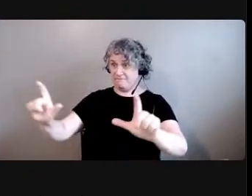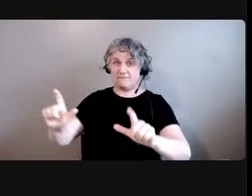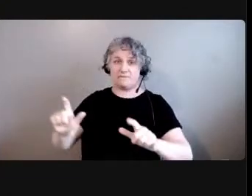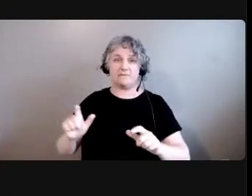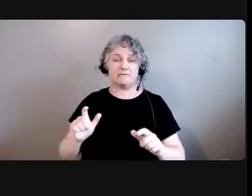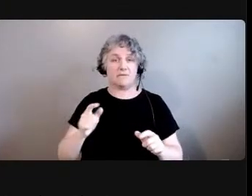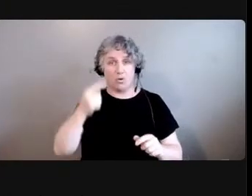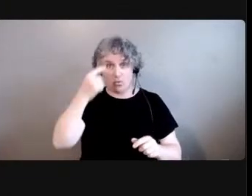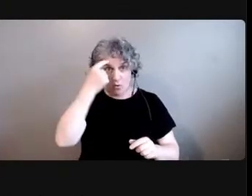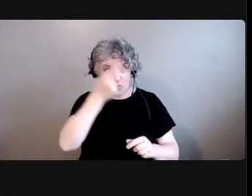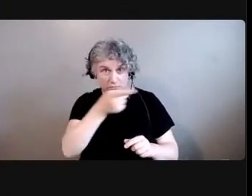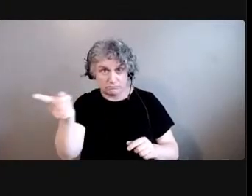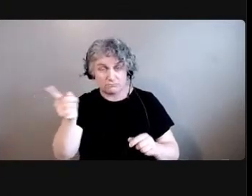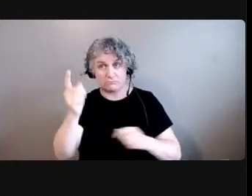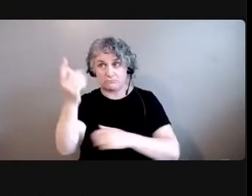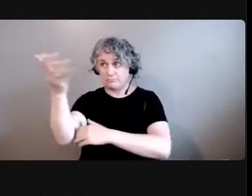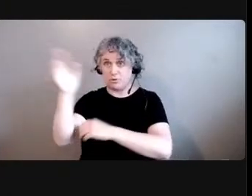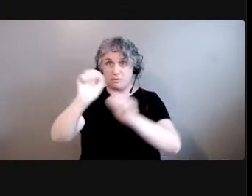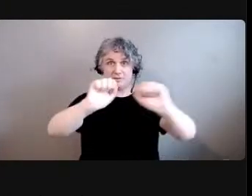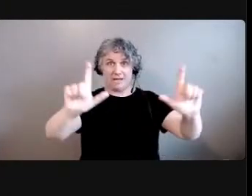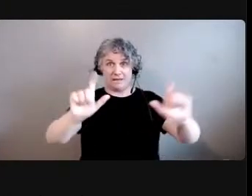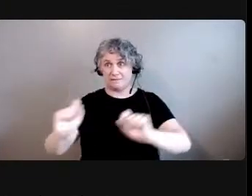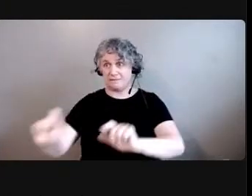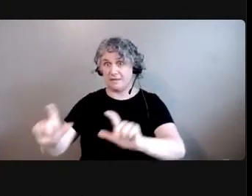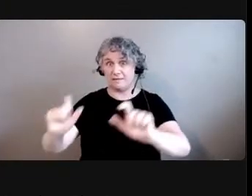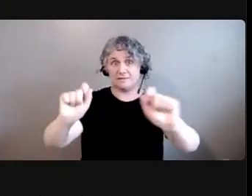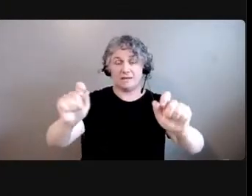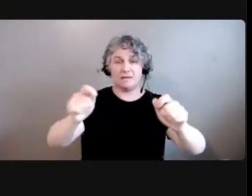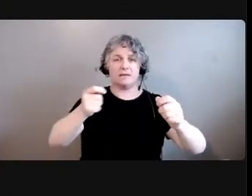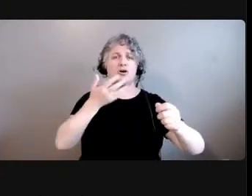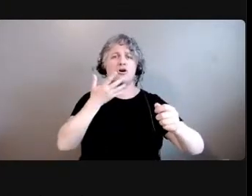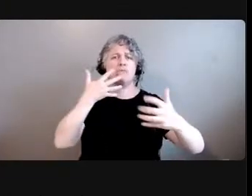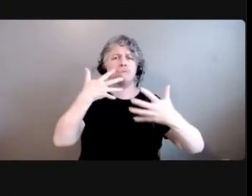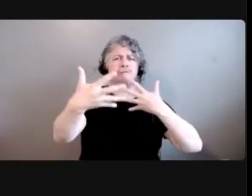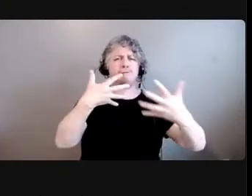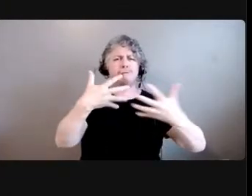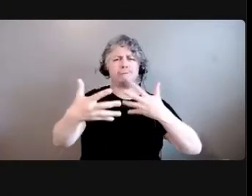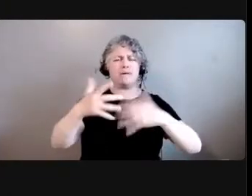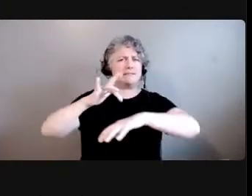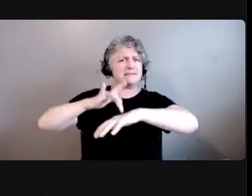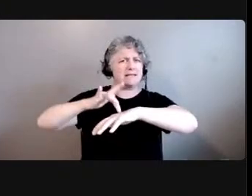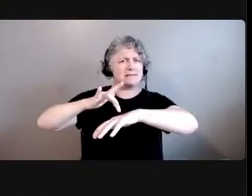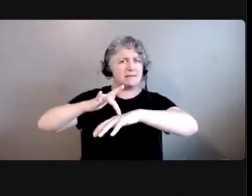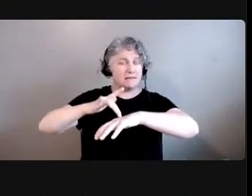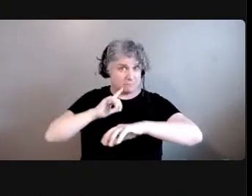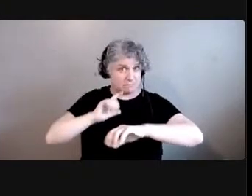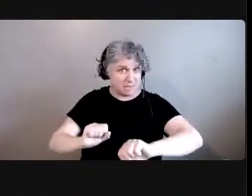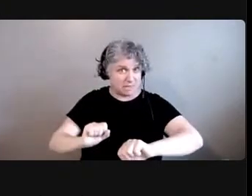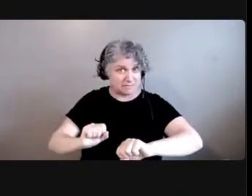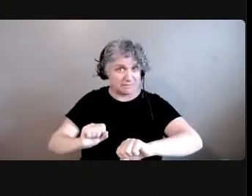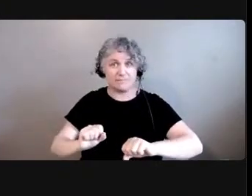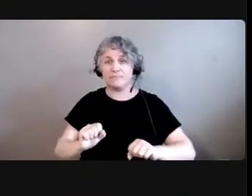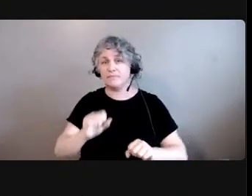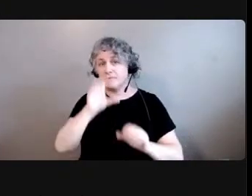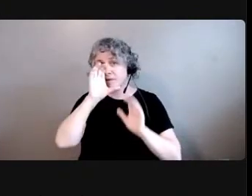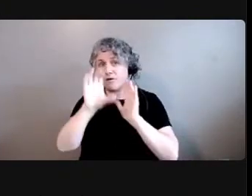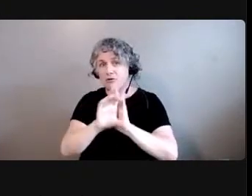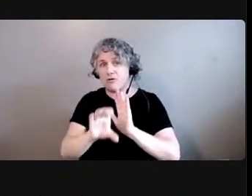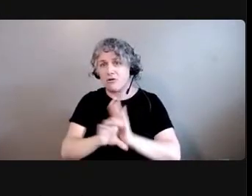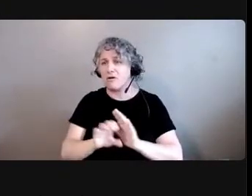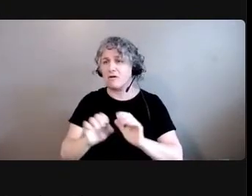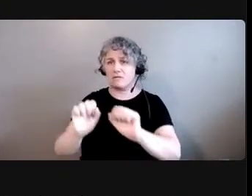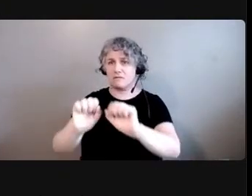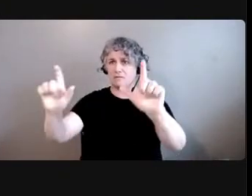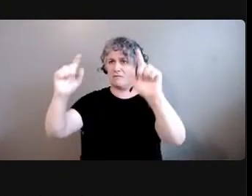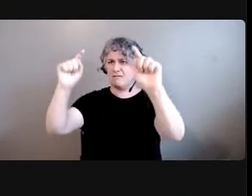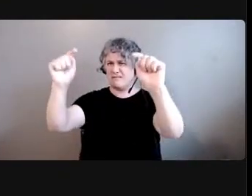signage? Is signage high contrast and tactile where possible? Is there a legend for the iconography that's posted somewhere